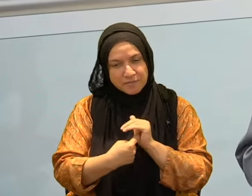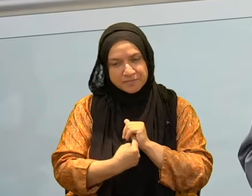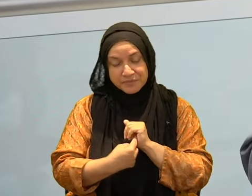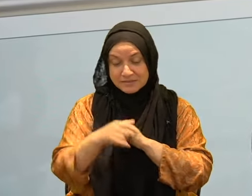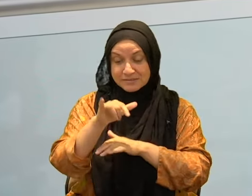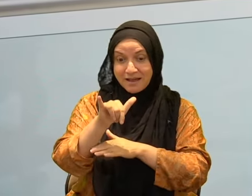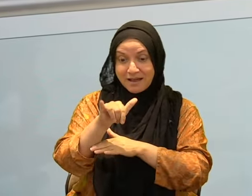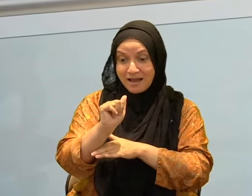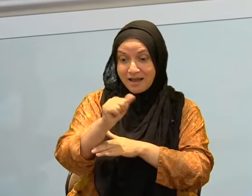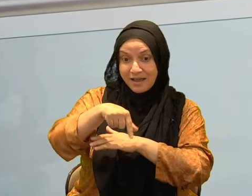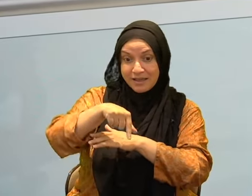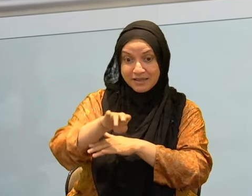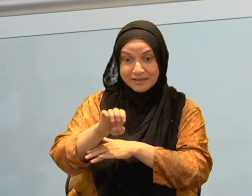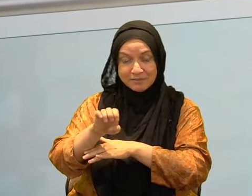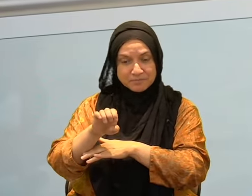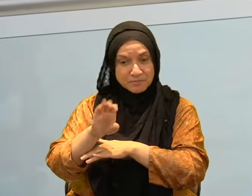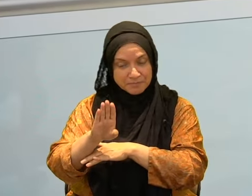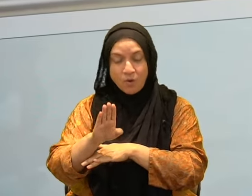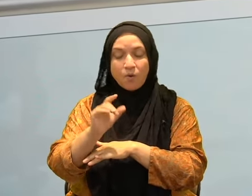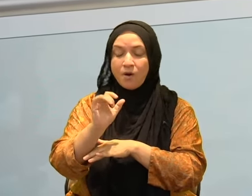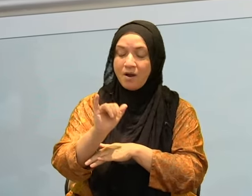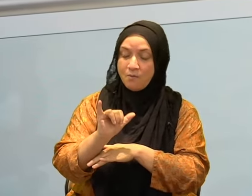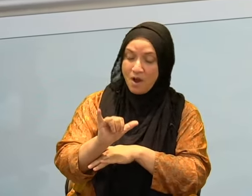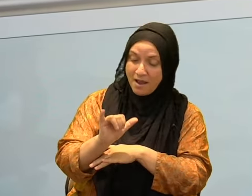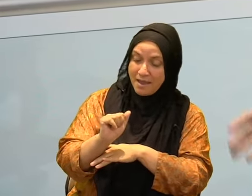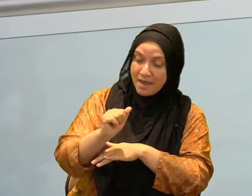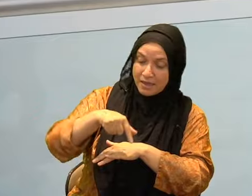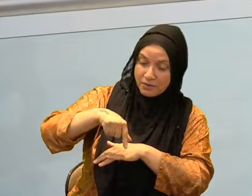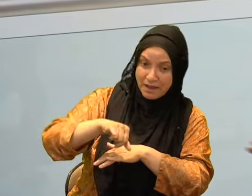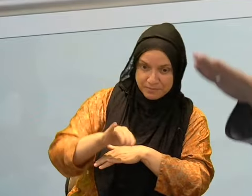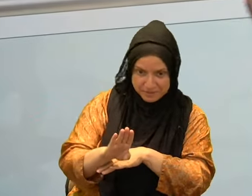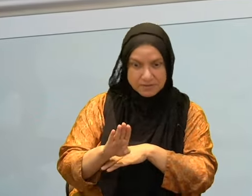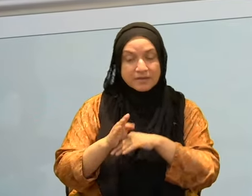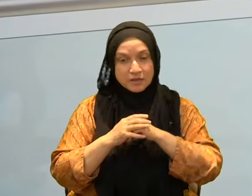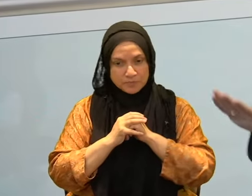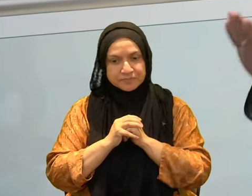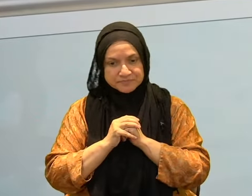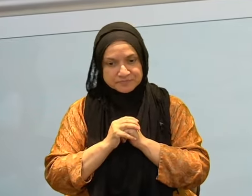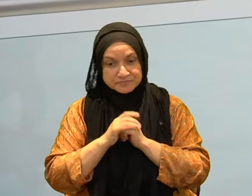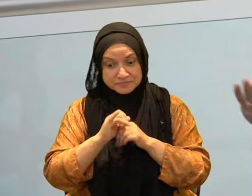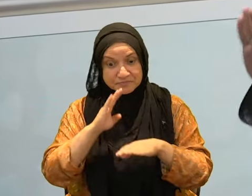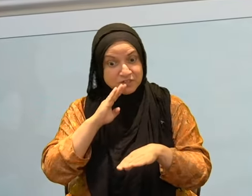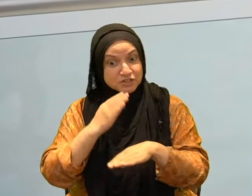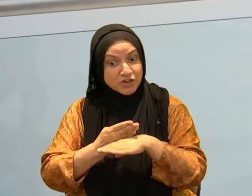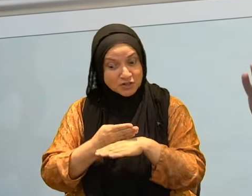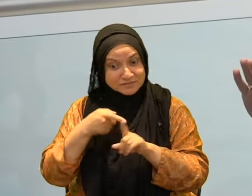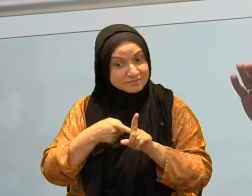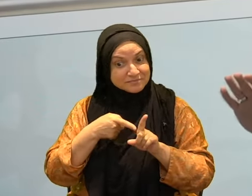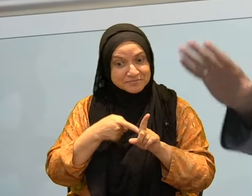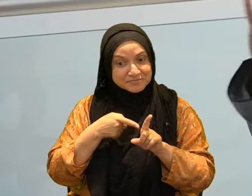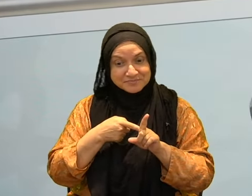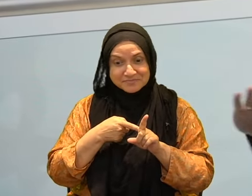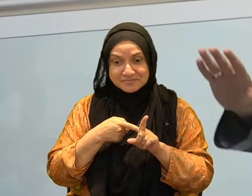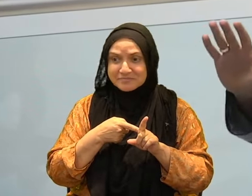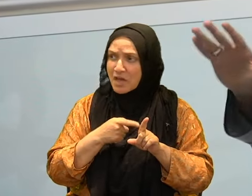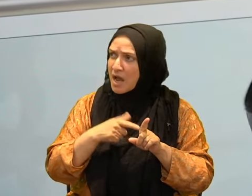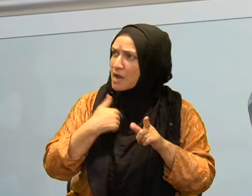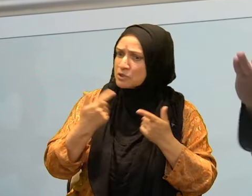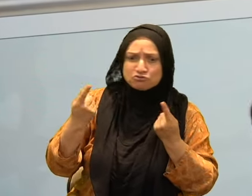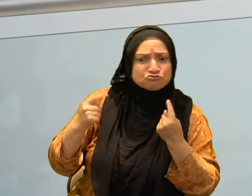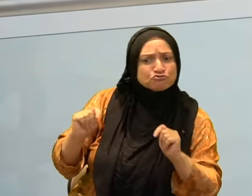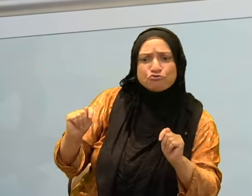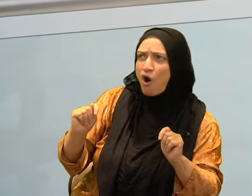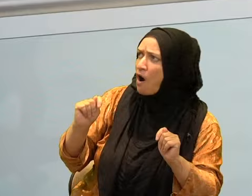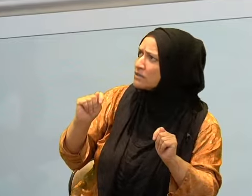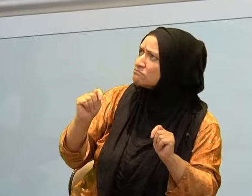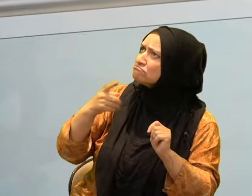that yourselves have embellished an evil thing for you. He said, I tried to embellish al-ma'asi, the evil deeds,